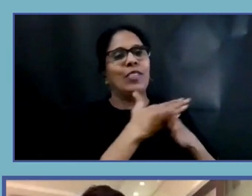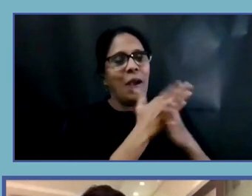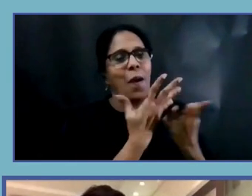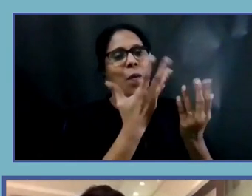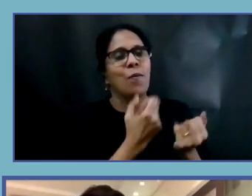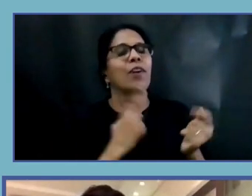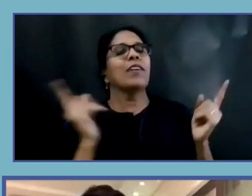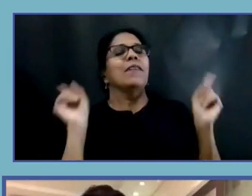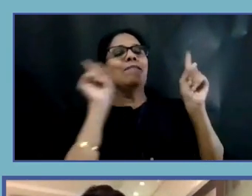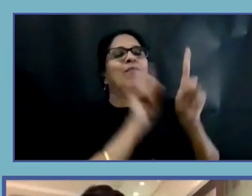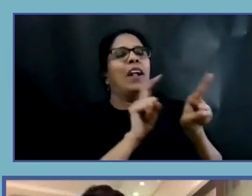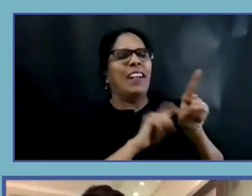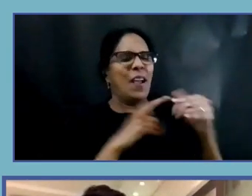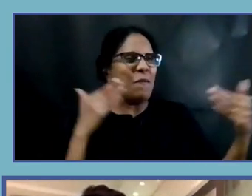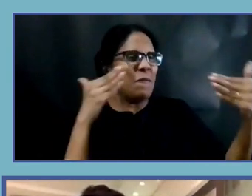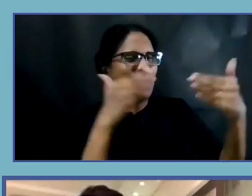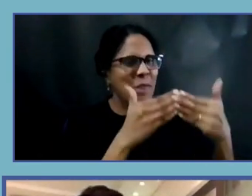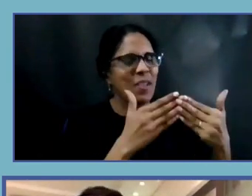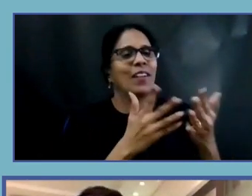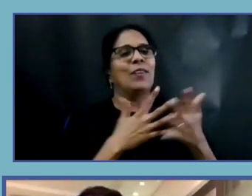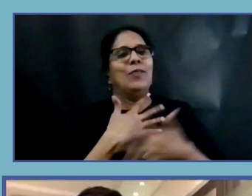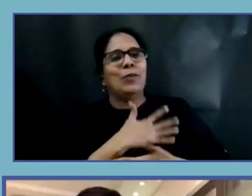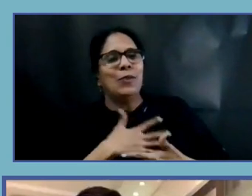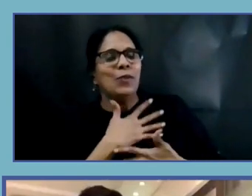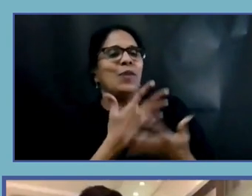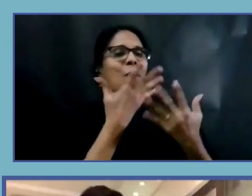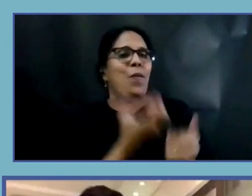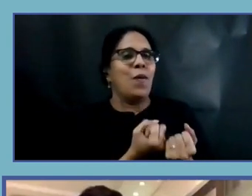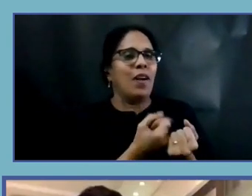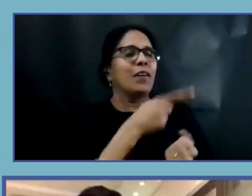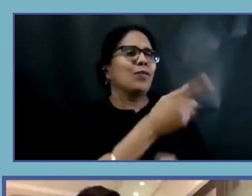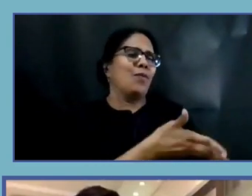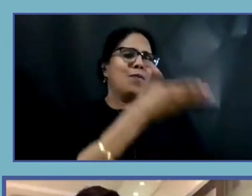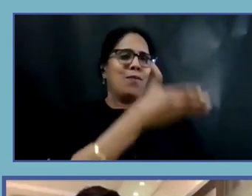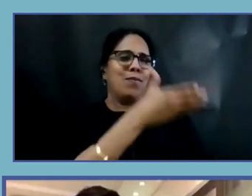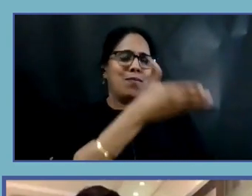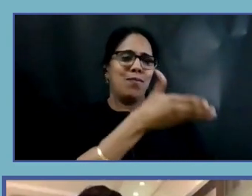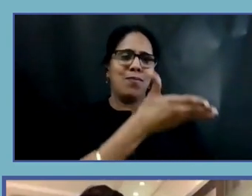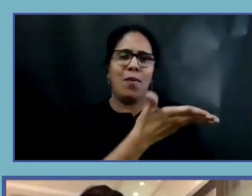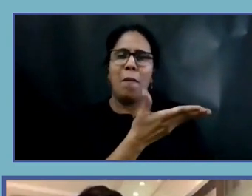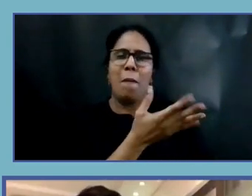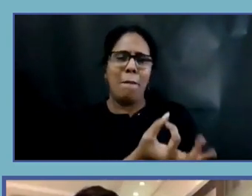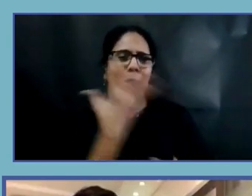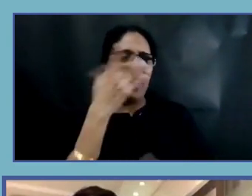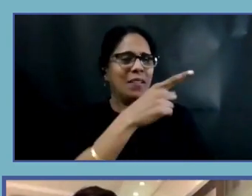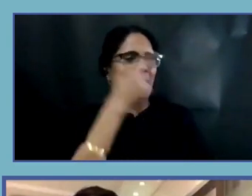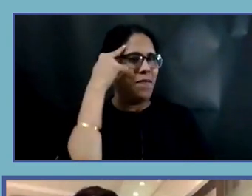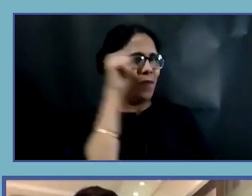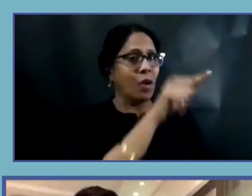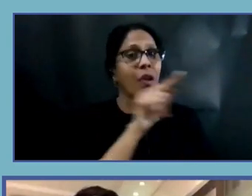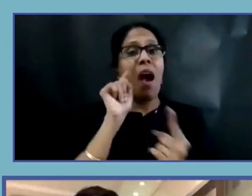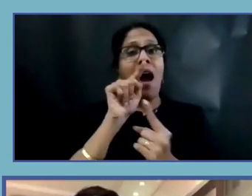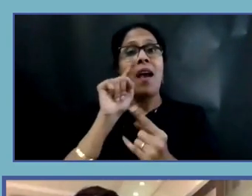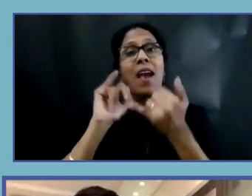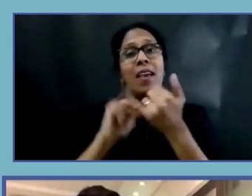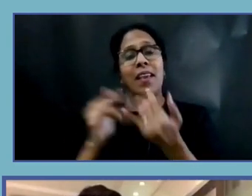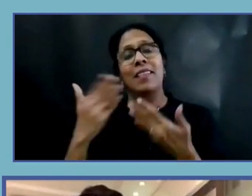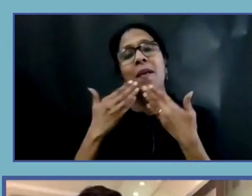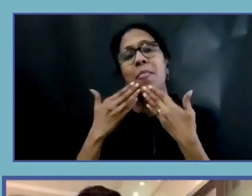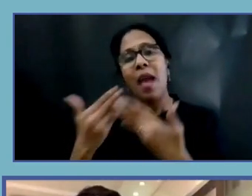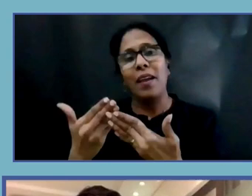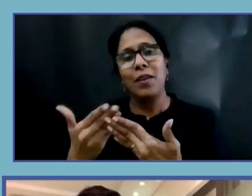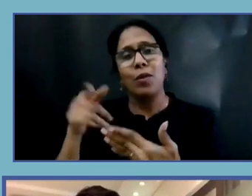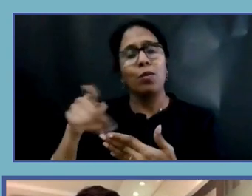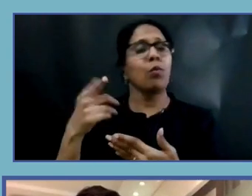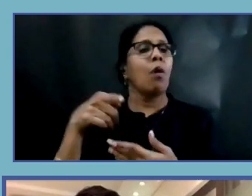And, you know, I just want to tell you that, you know, all the best, Pranav, and, you know, all thanks to the India Inclusion Summit for, you know, championing